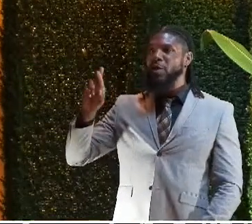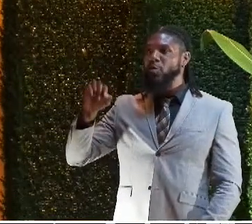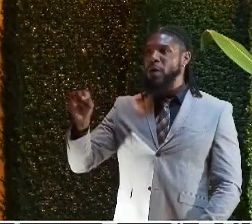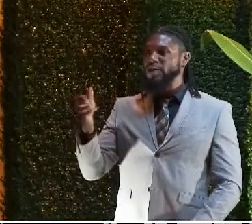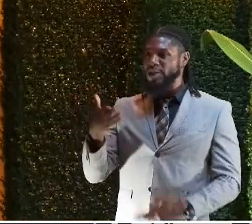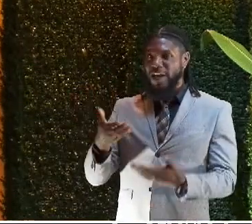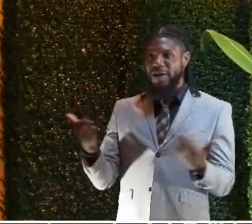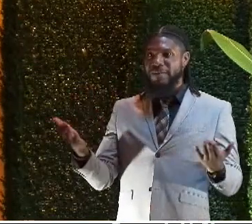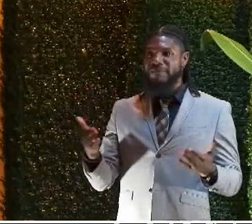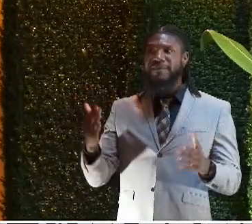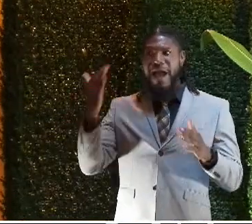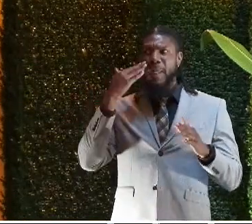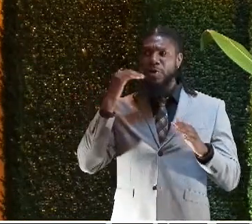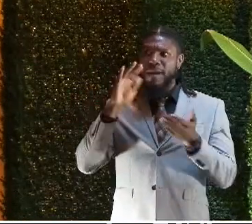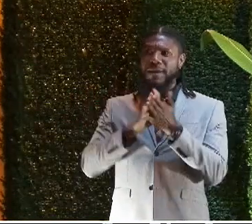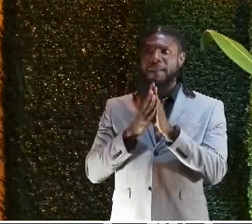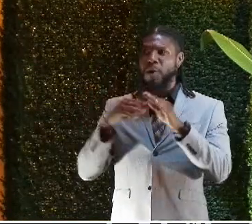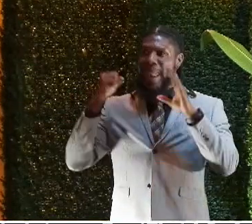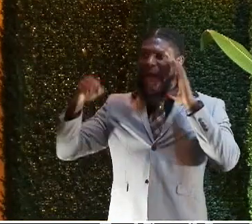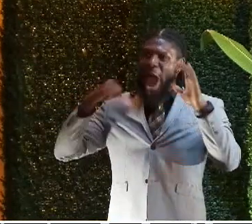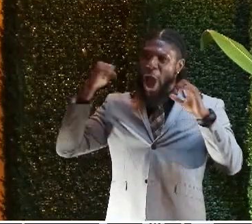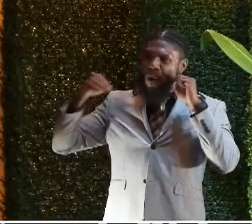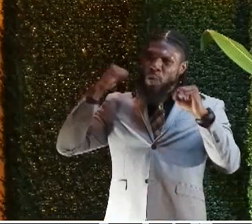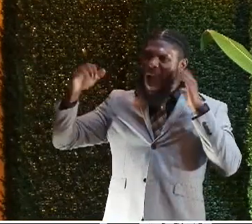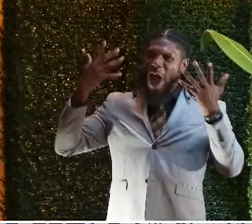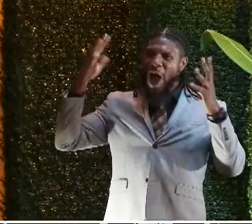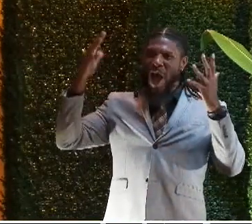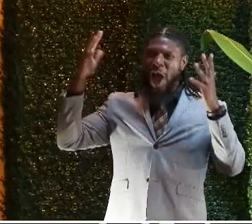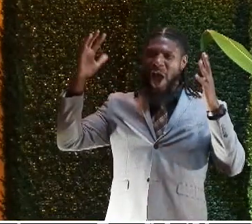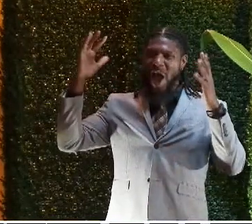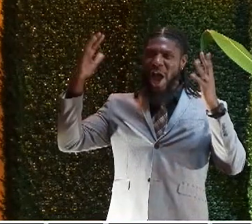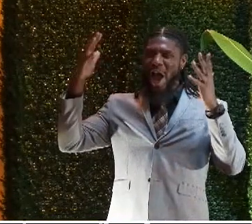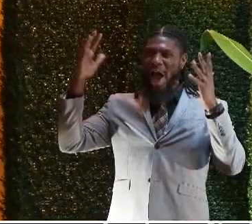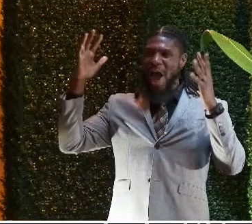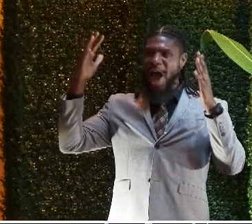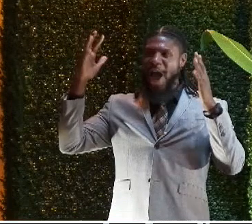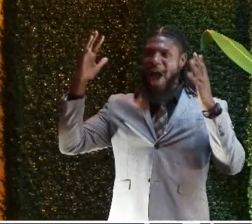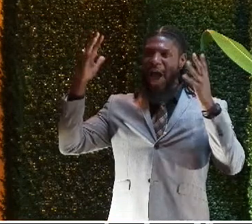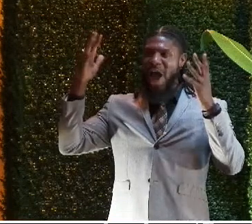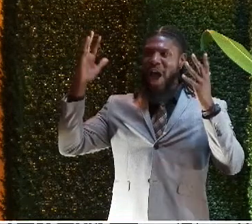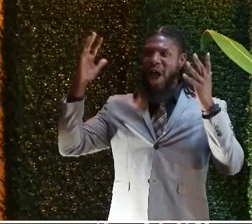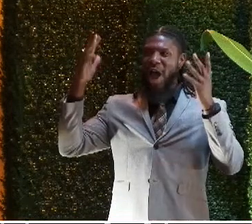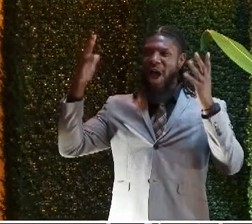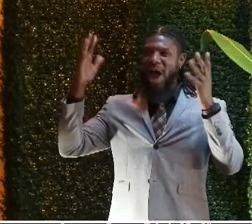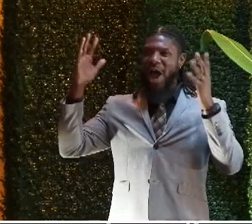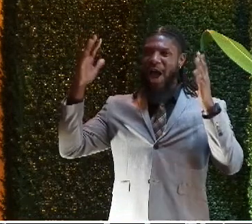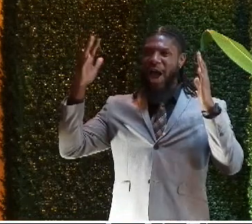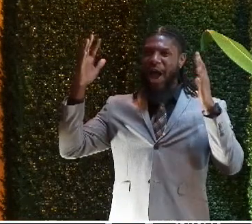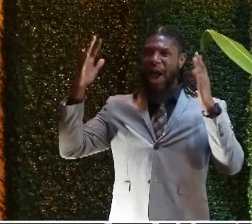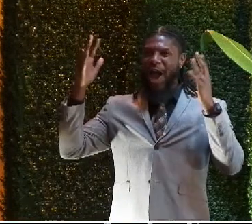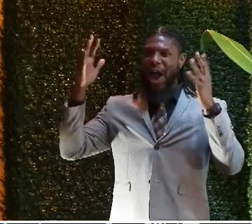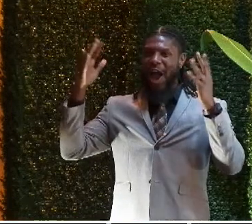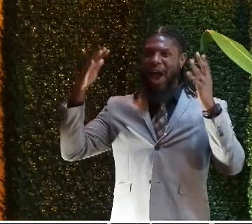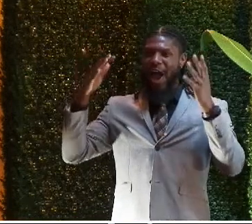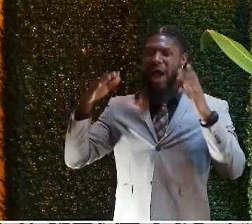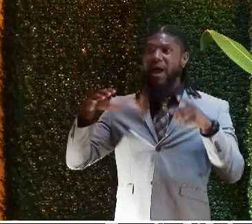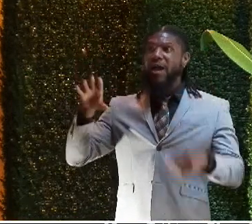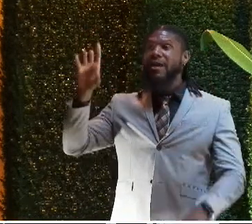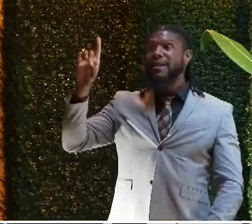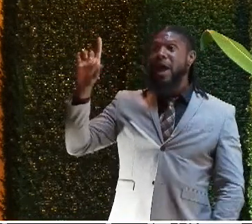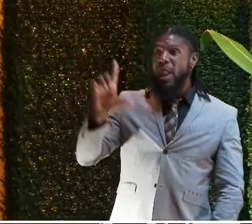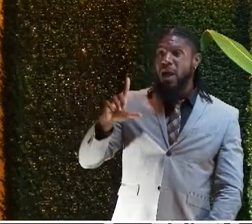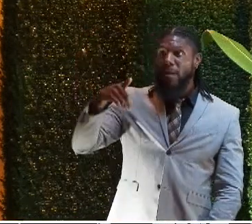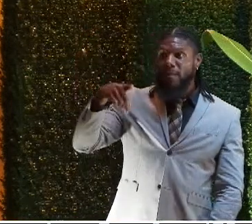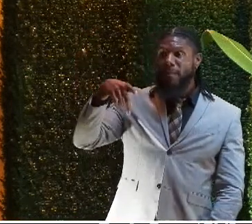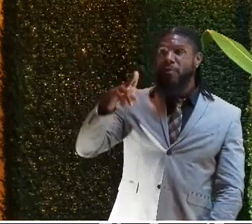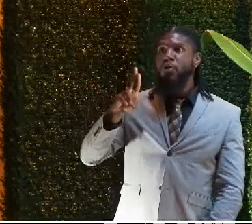I know we can get louder for her. Thank you so much. Come on. Give her flowers. Download Purr on